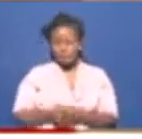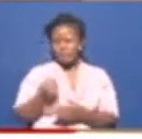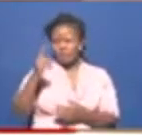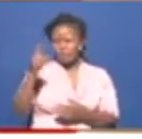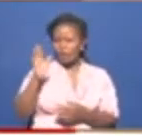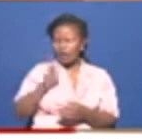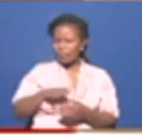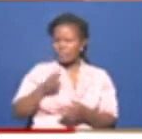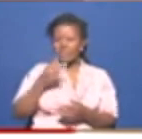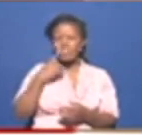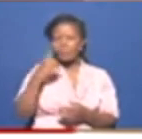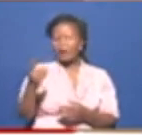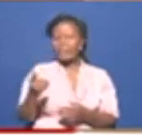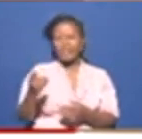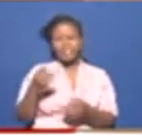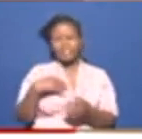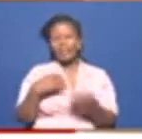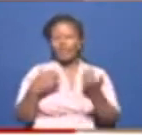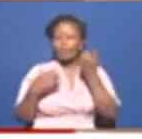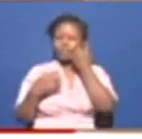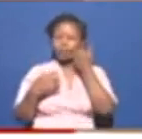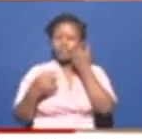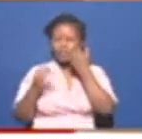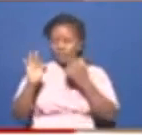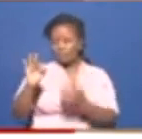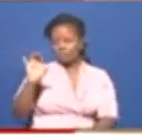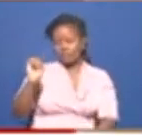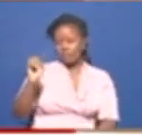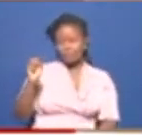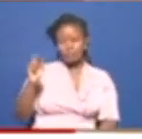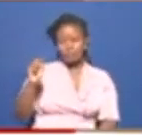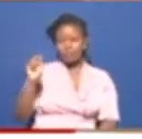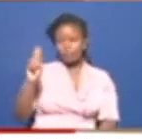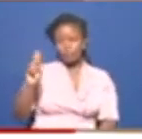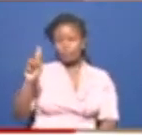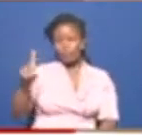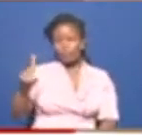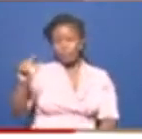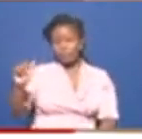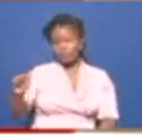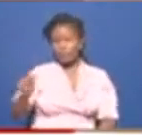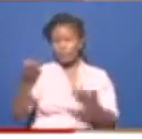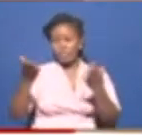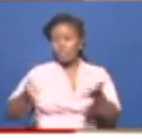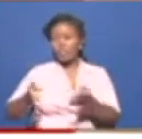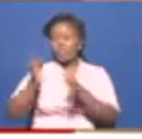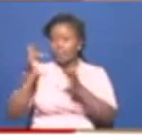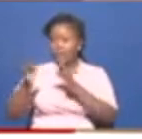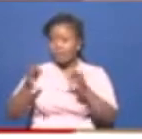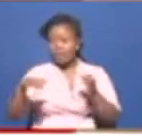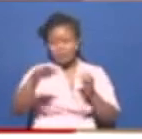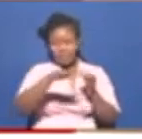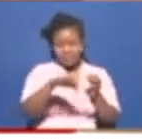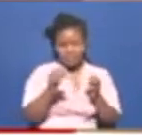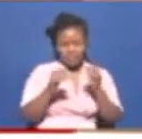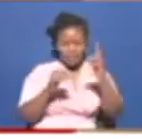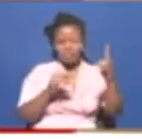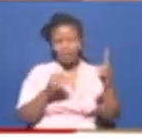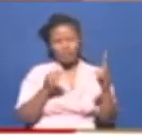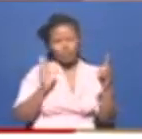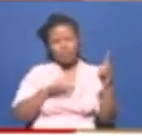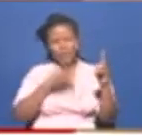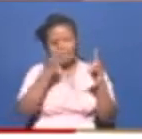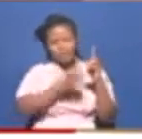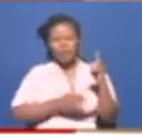fistula. Yeah, and you can imagine now, if we go to an area where one woman is in 100 have fistula, their numbers are